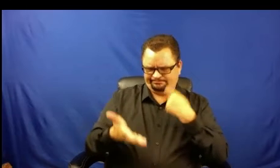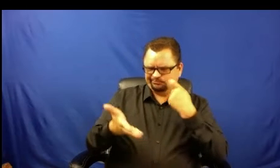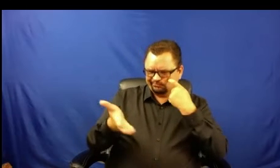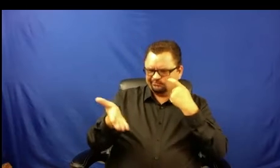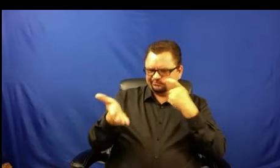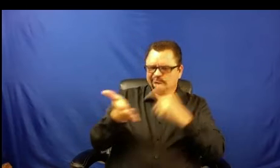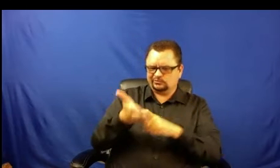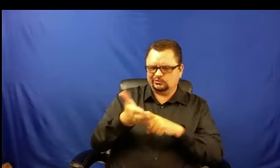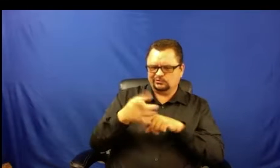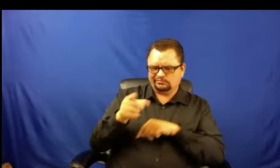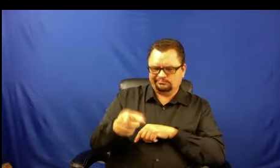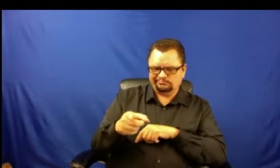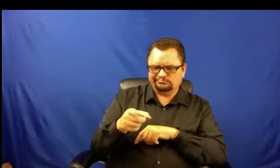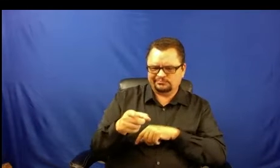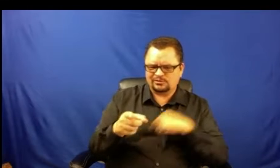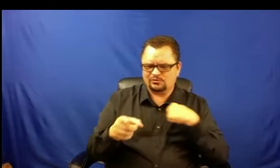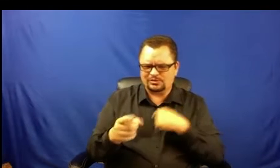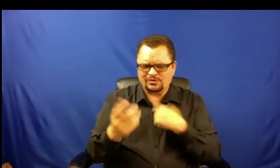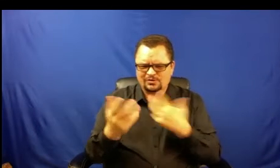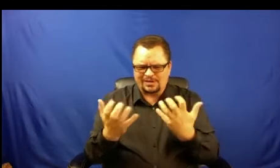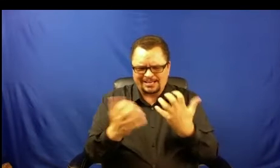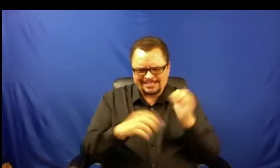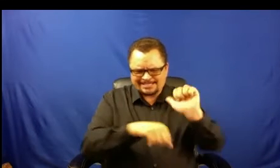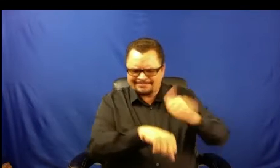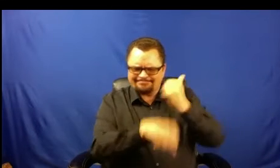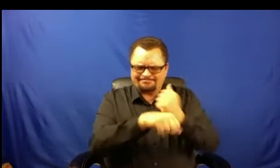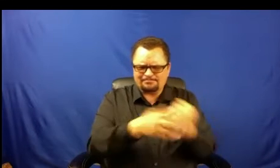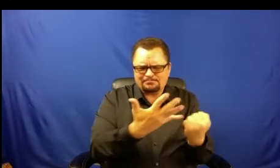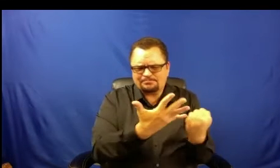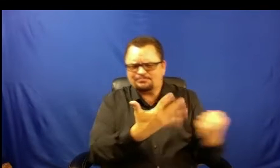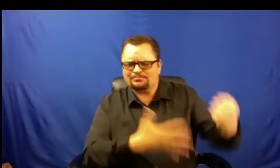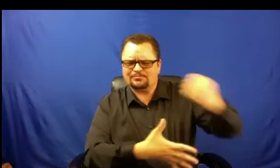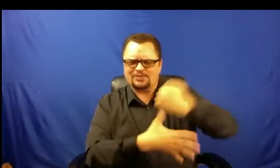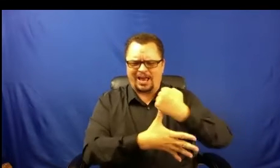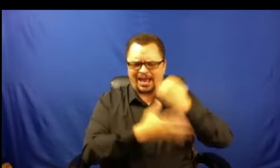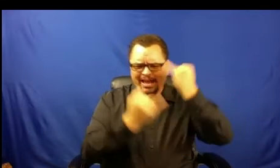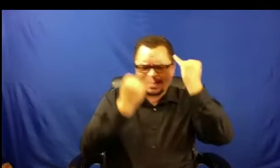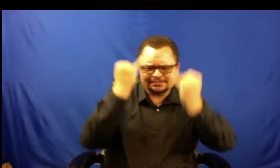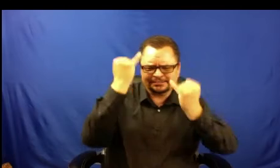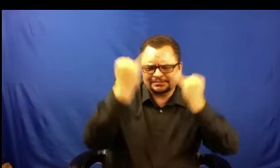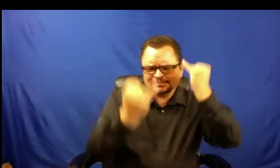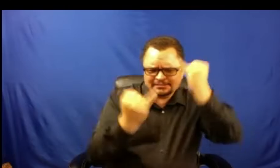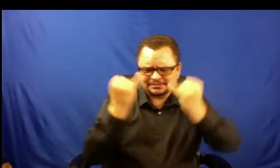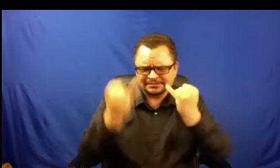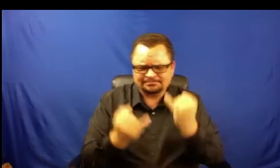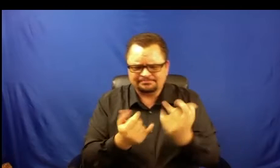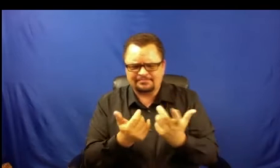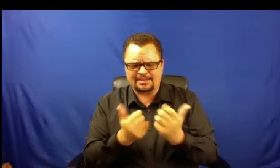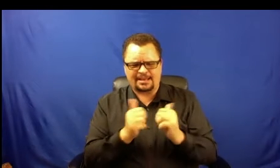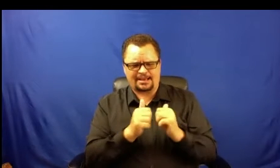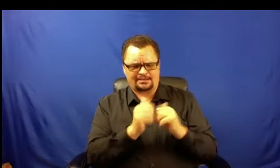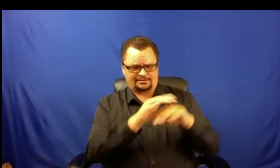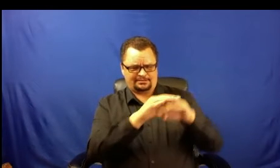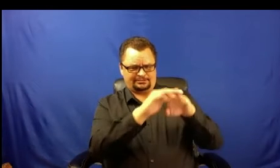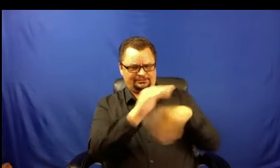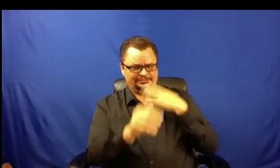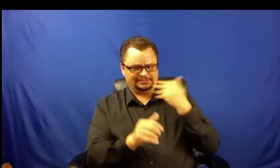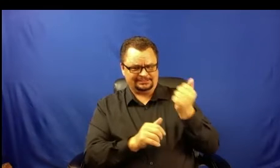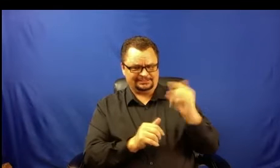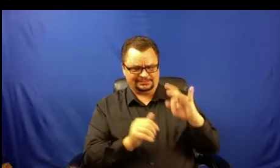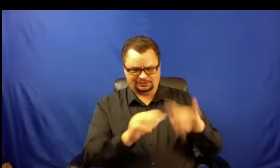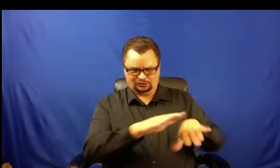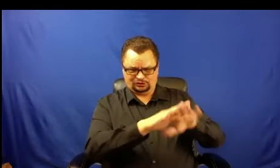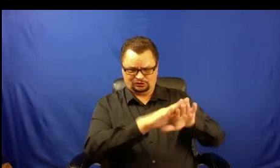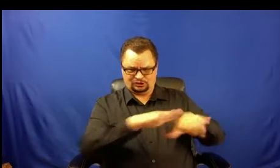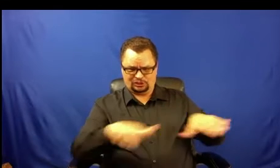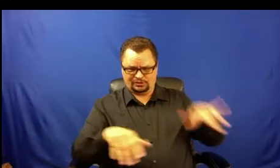So minors and school-age children are considered a priority for our CICT program.